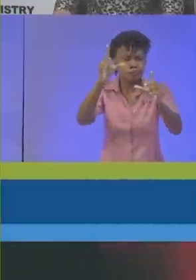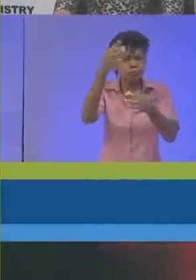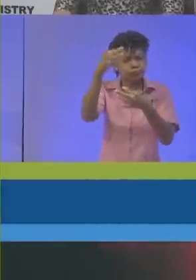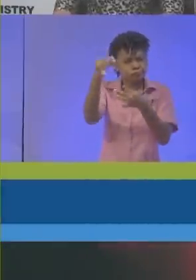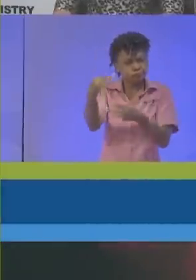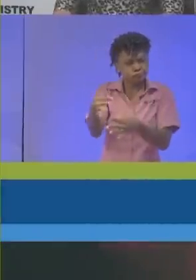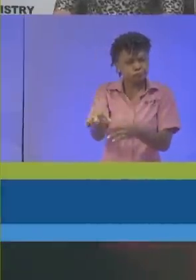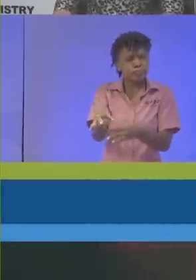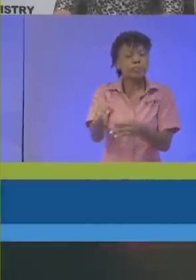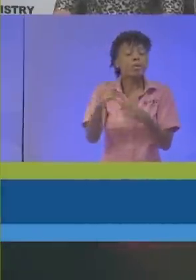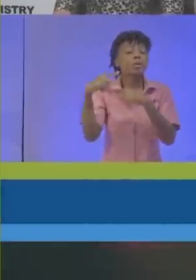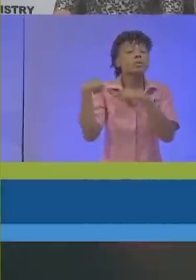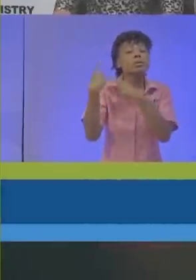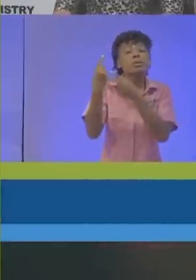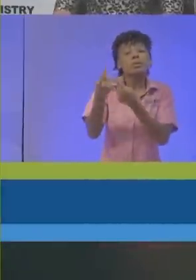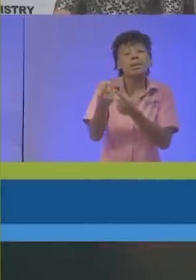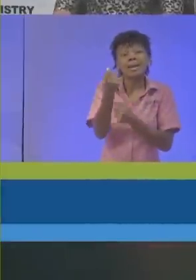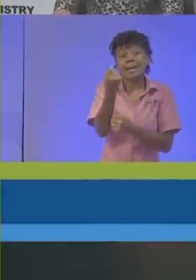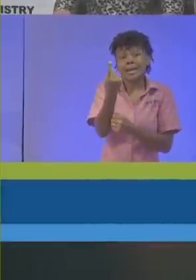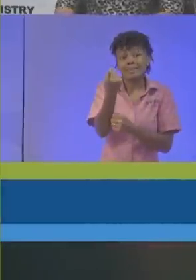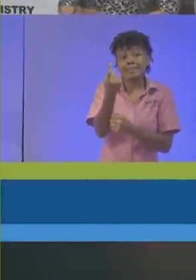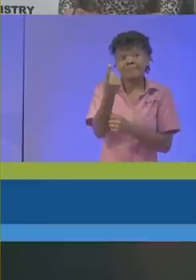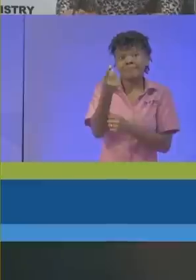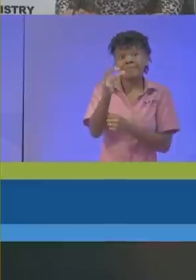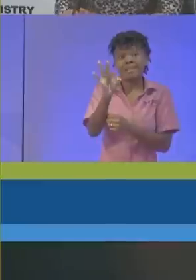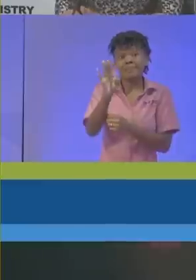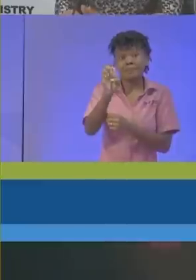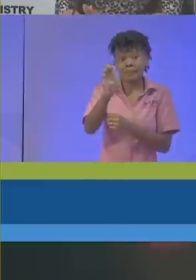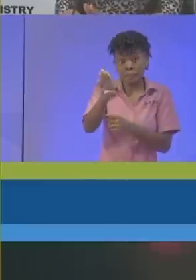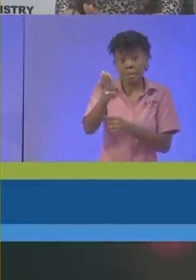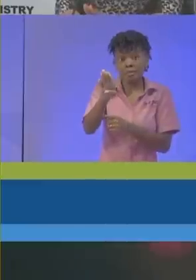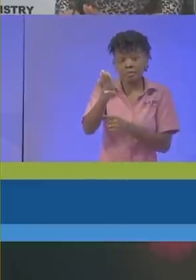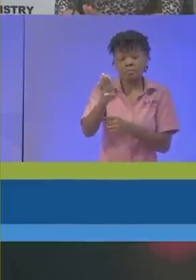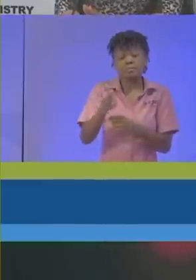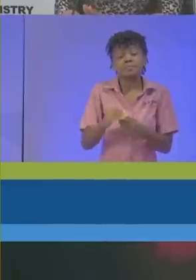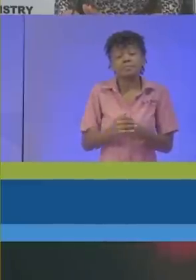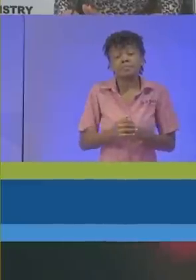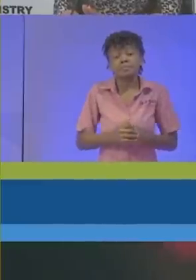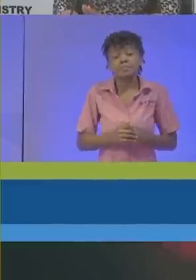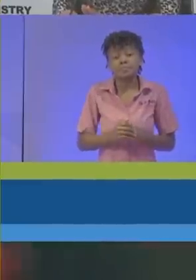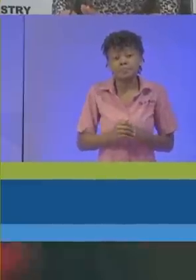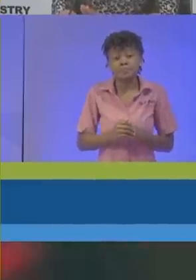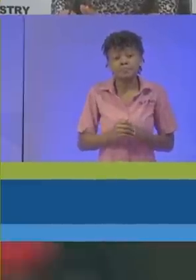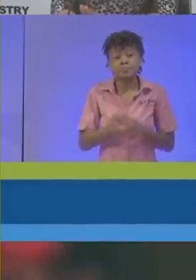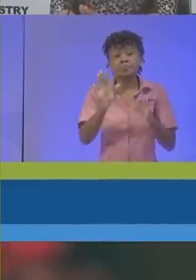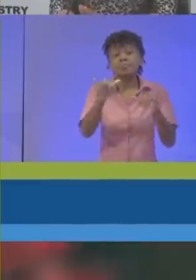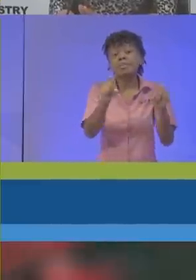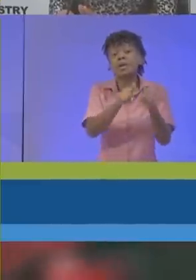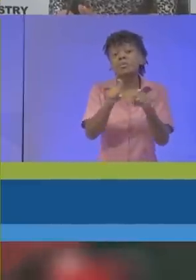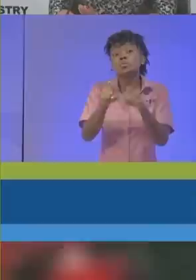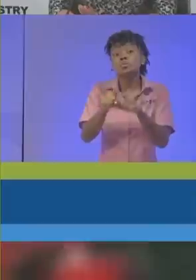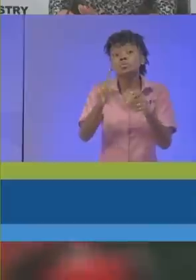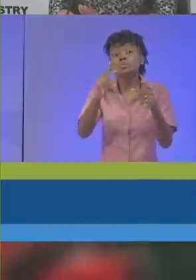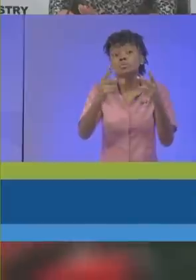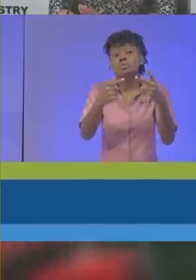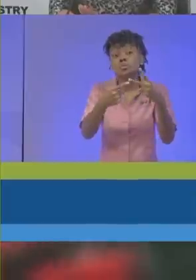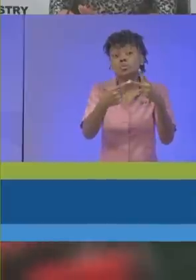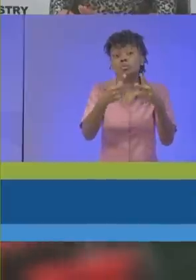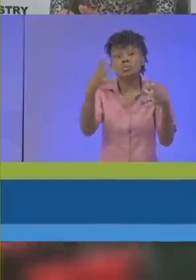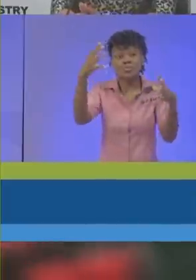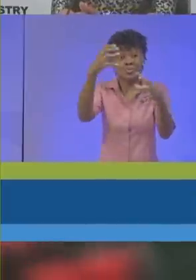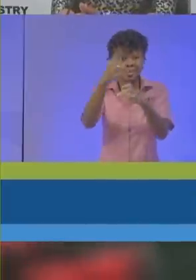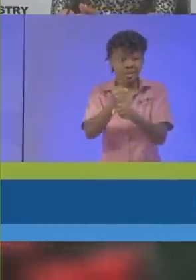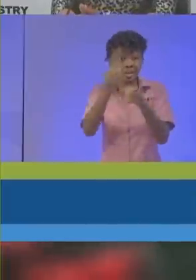February 2022, and then a summary of the status of the parallel healthcare system regarding the hospital